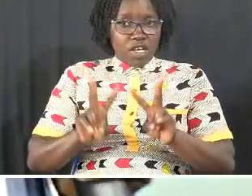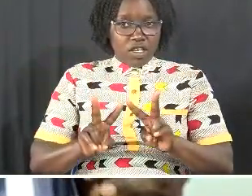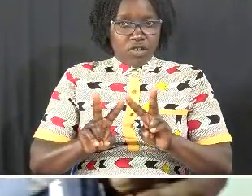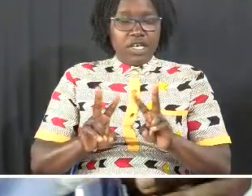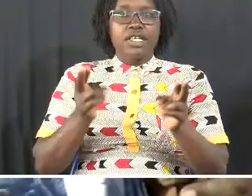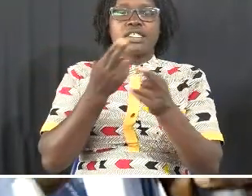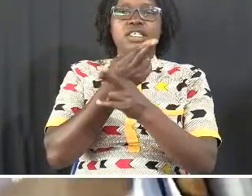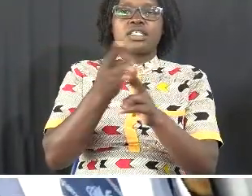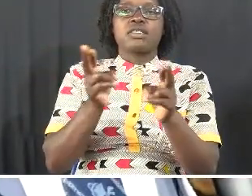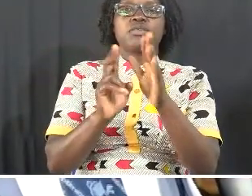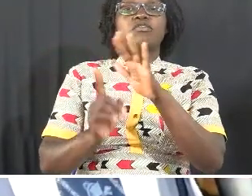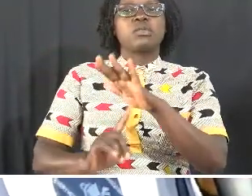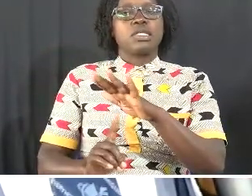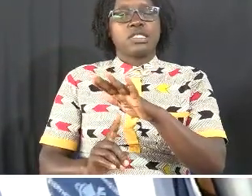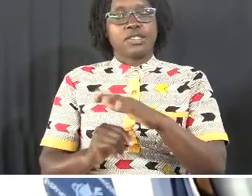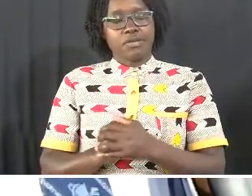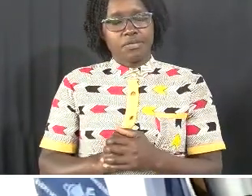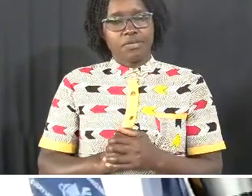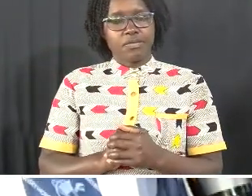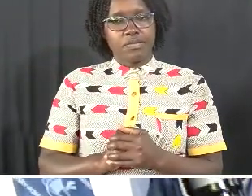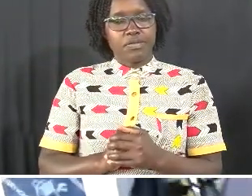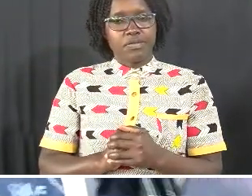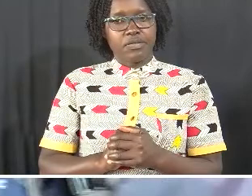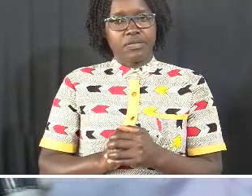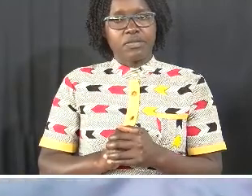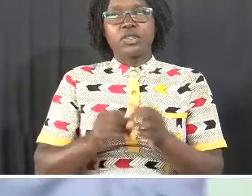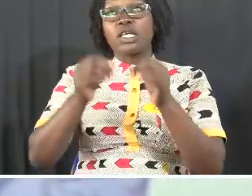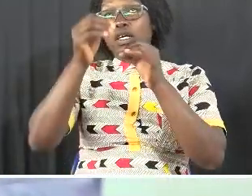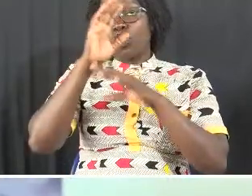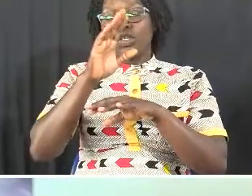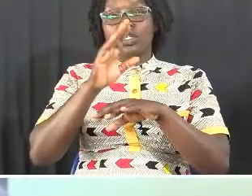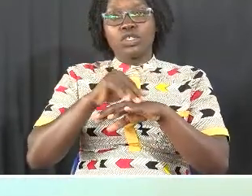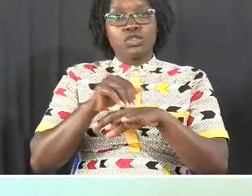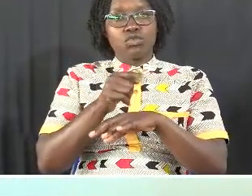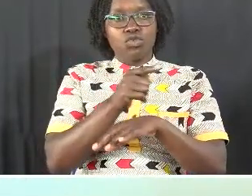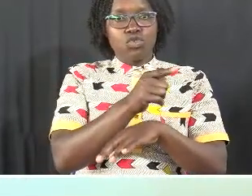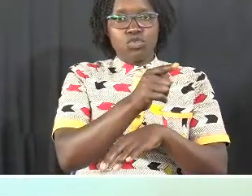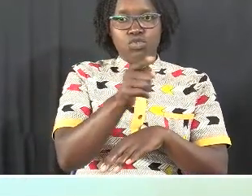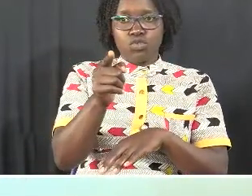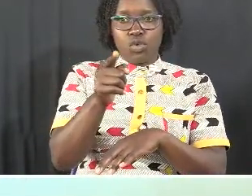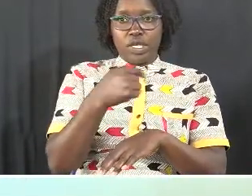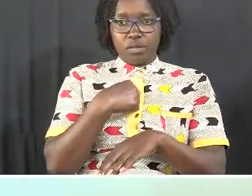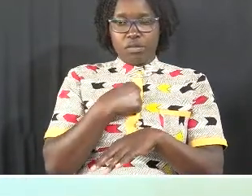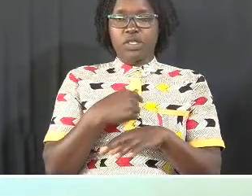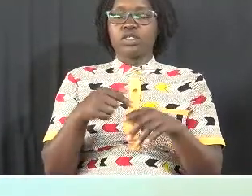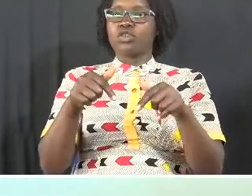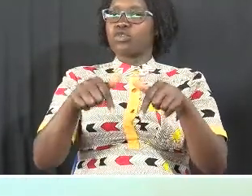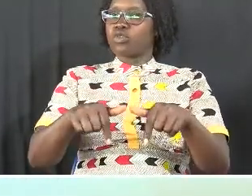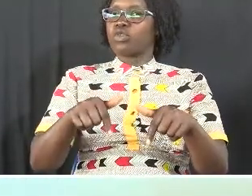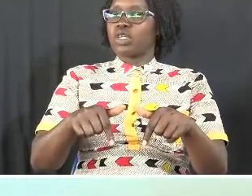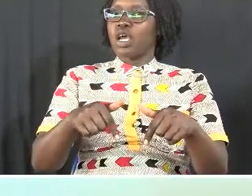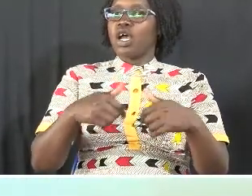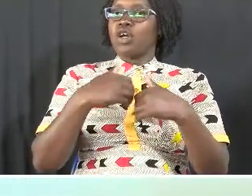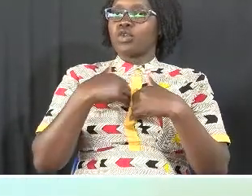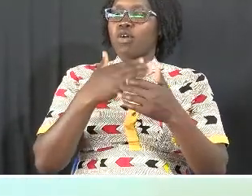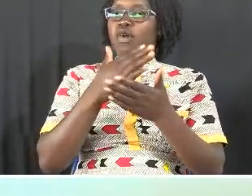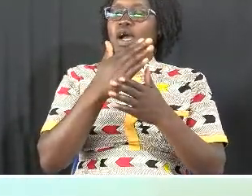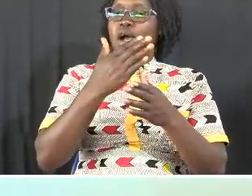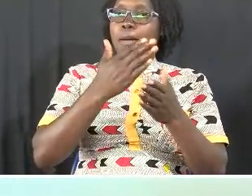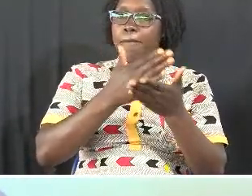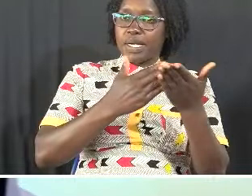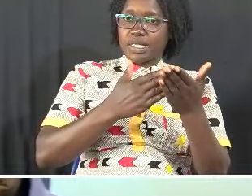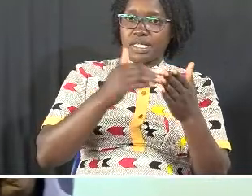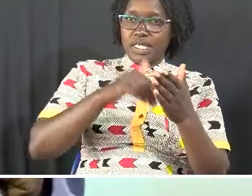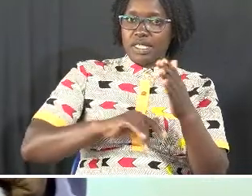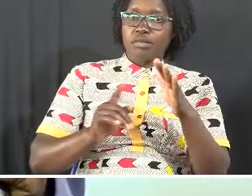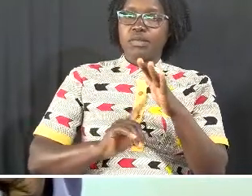the redemptive ministry. God is calling you and me today to have a part in this